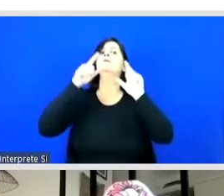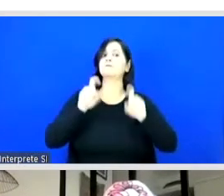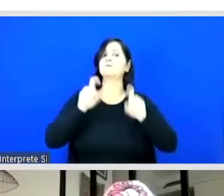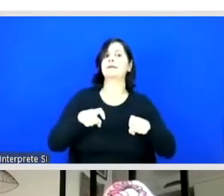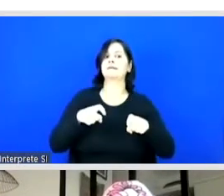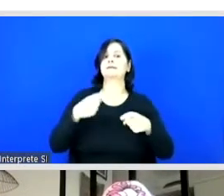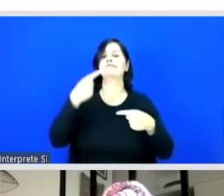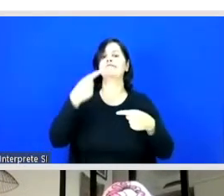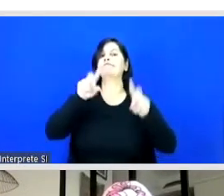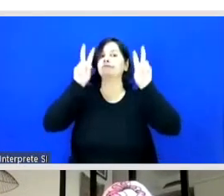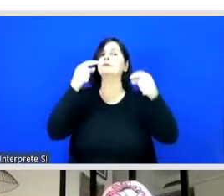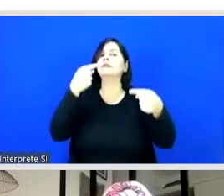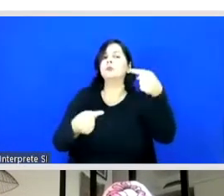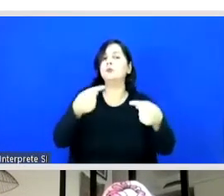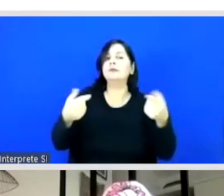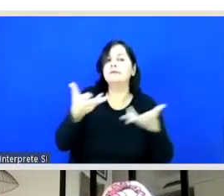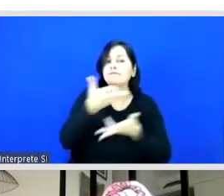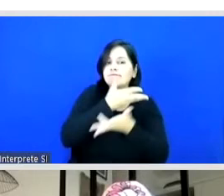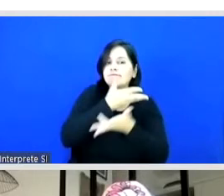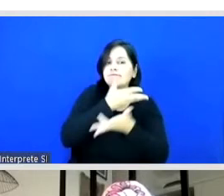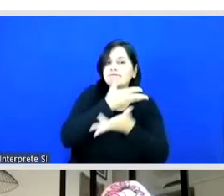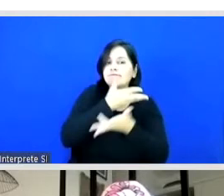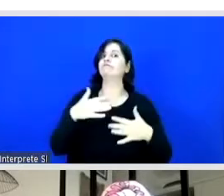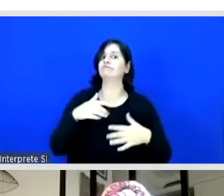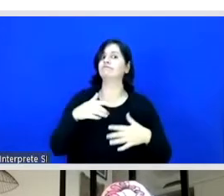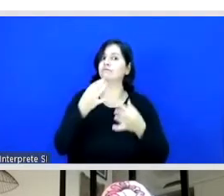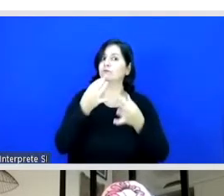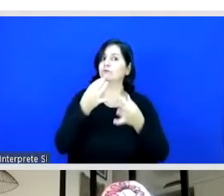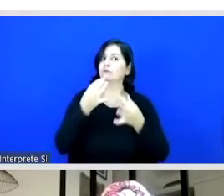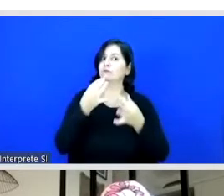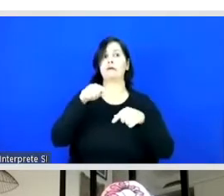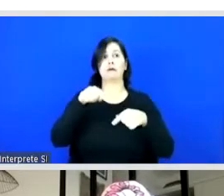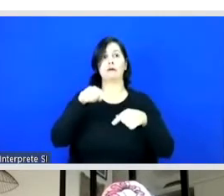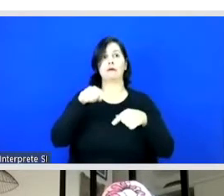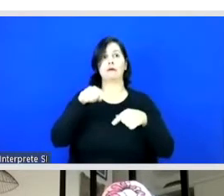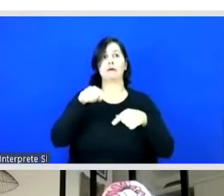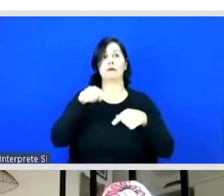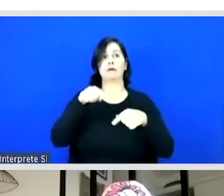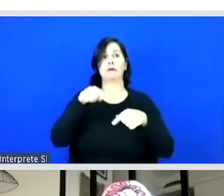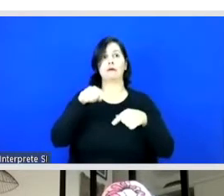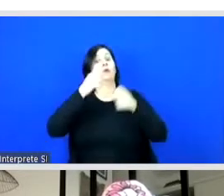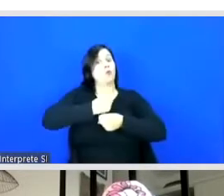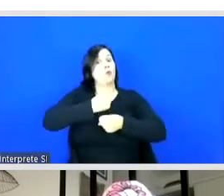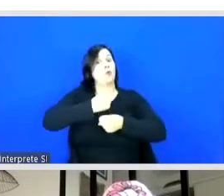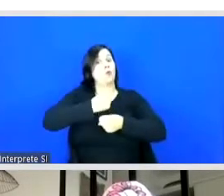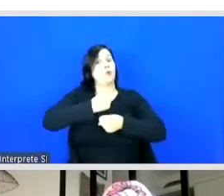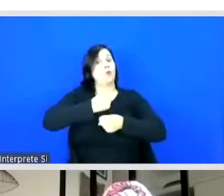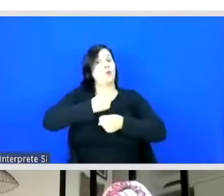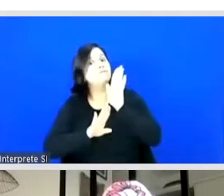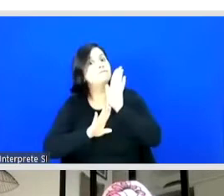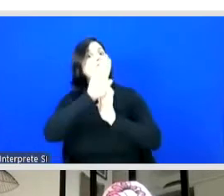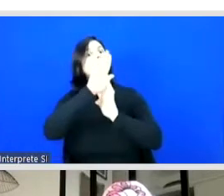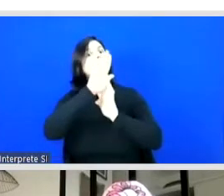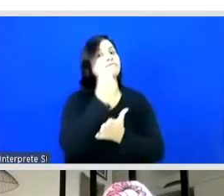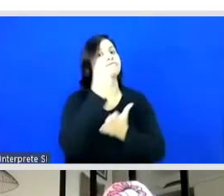these topics to full attention, because until recently, they were really some side marginal